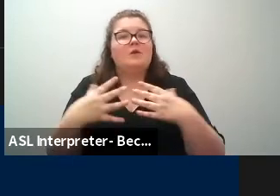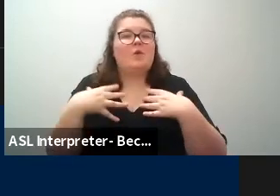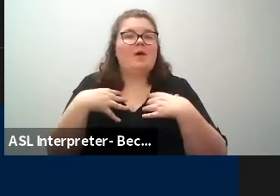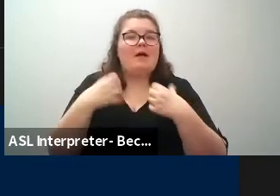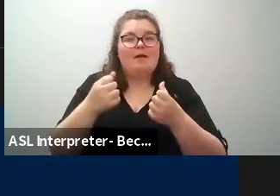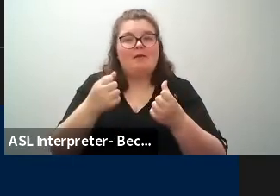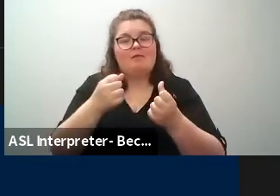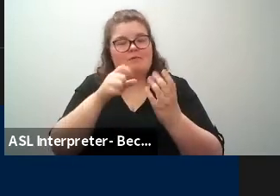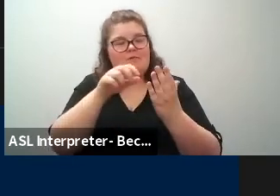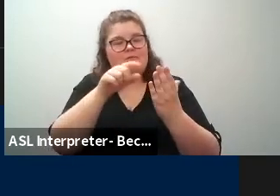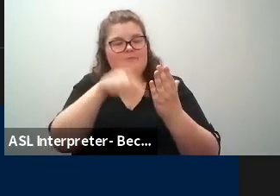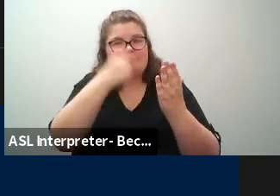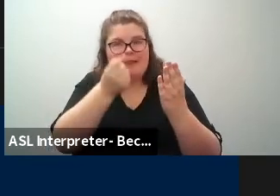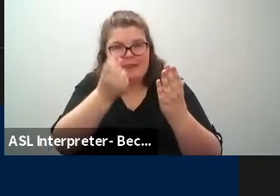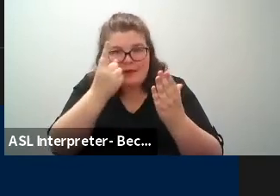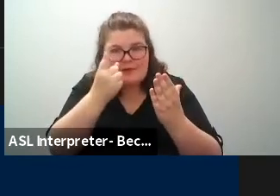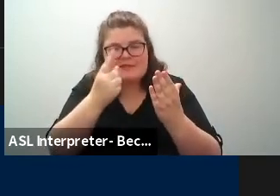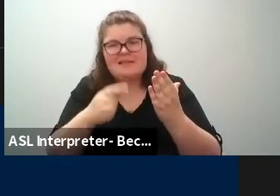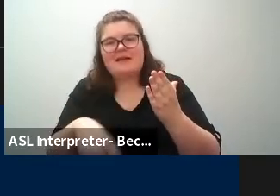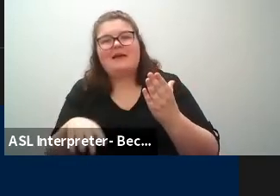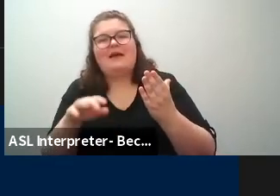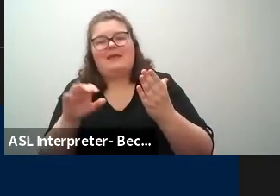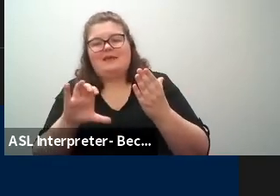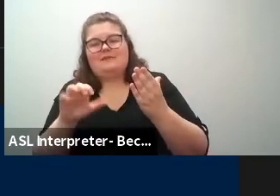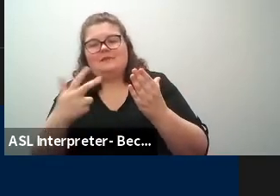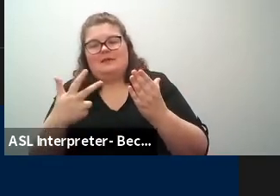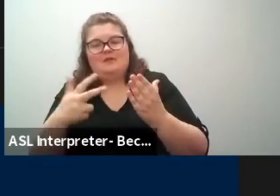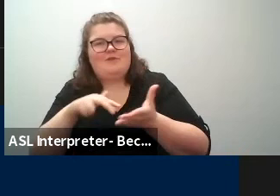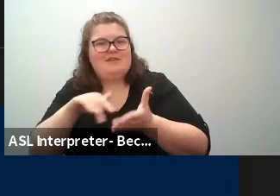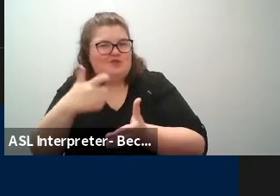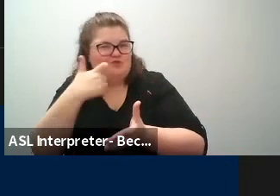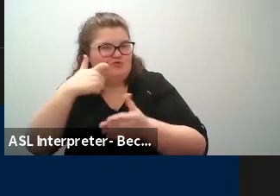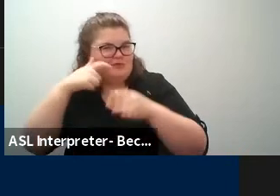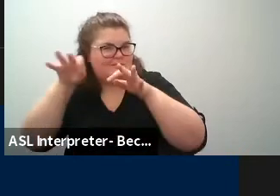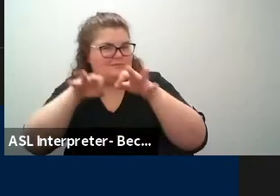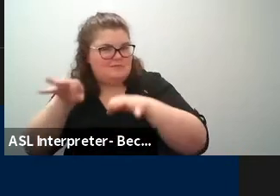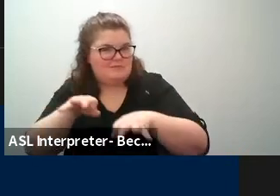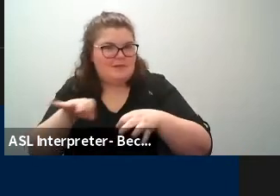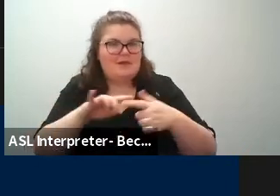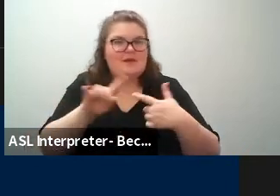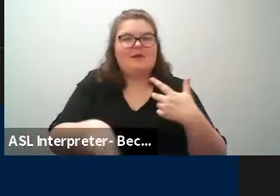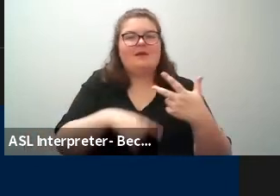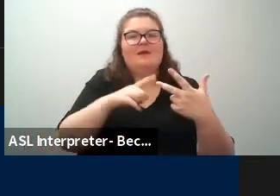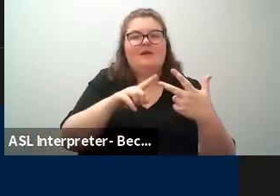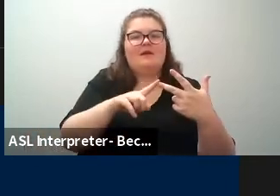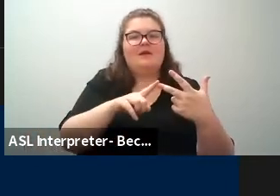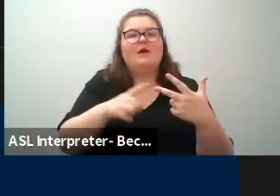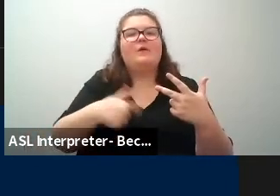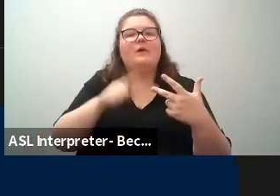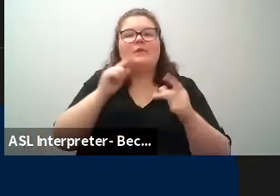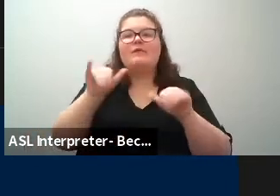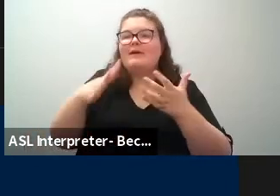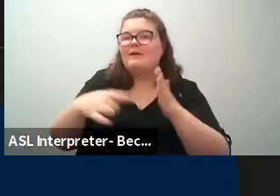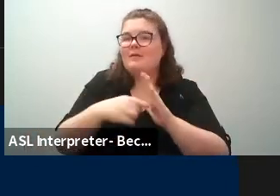and uptake from the C3 study that you heard about from Lauren. And then I'm going to give you an example of what our